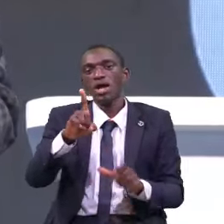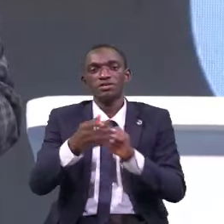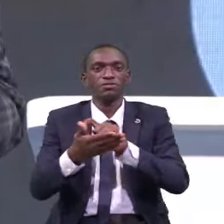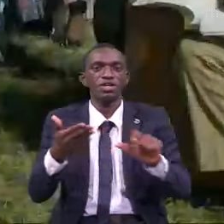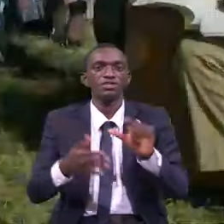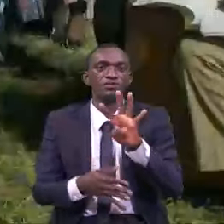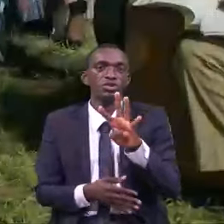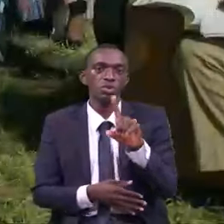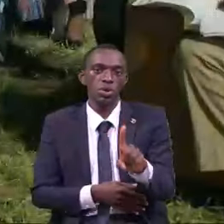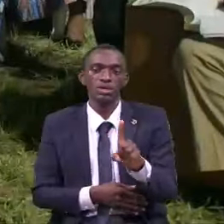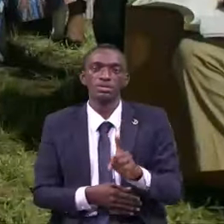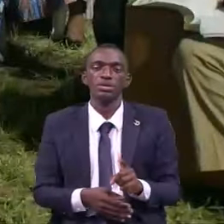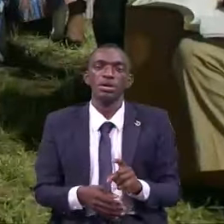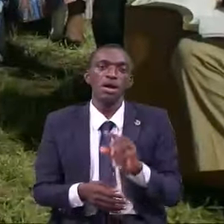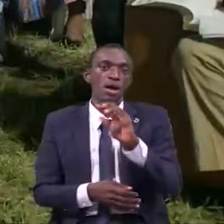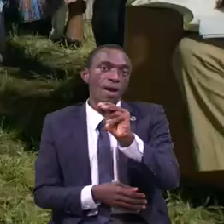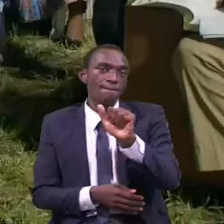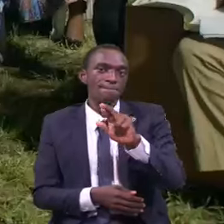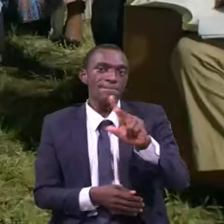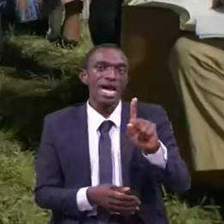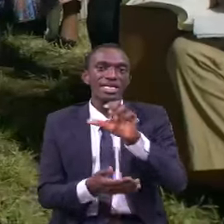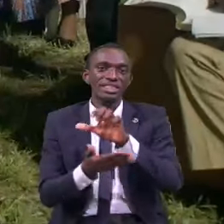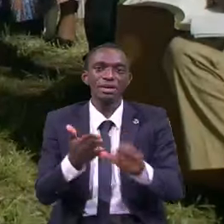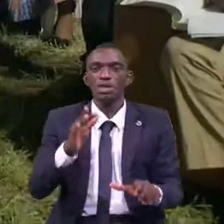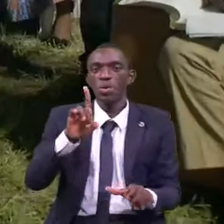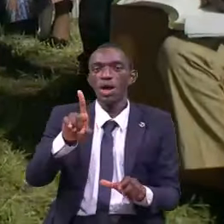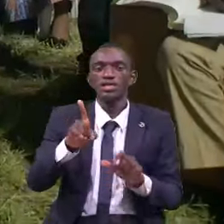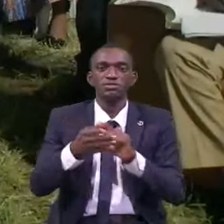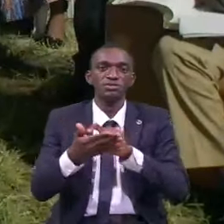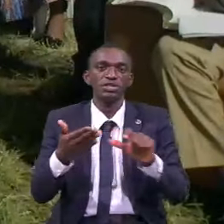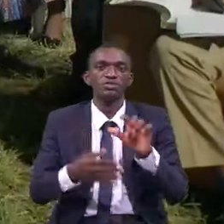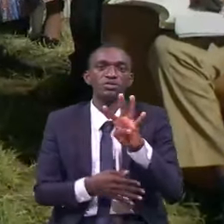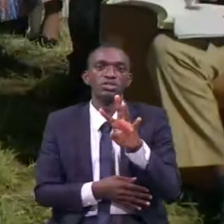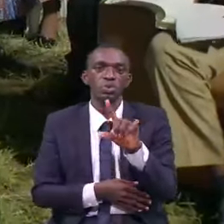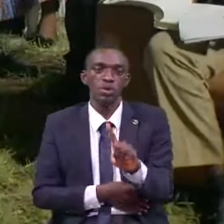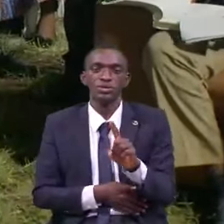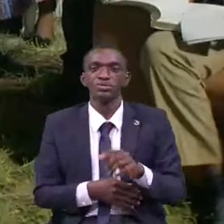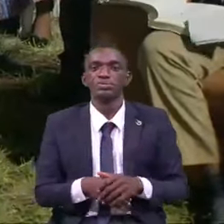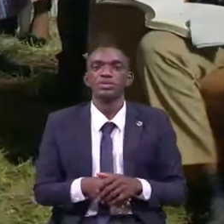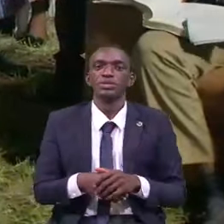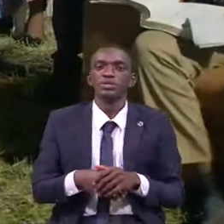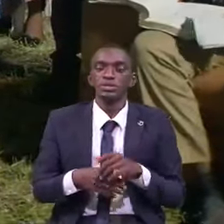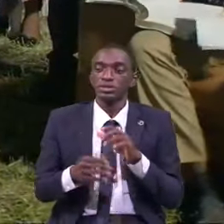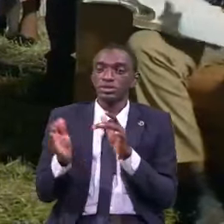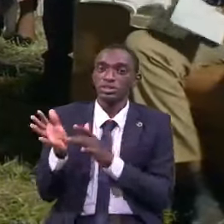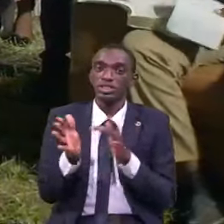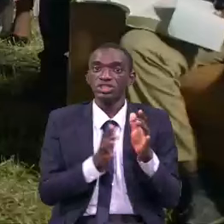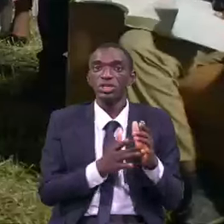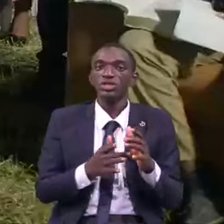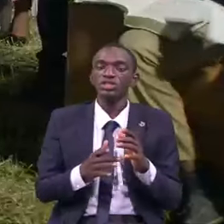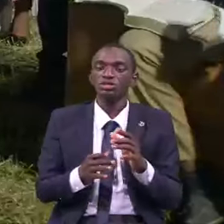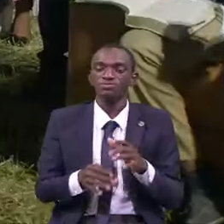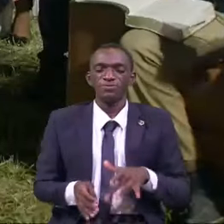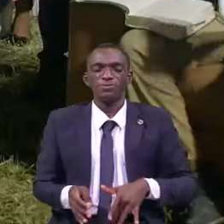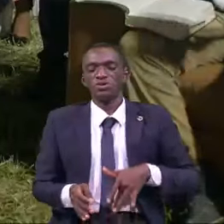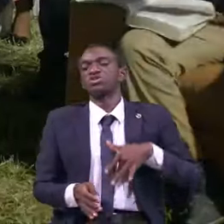41. Mark chapter 1, verse 41. And Jesus moved with